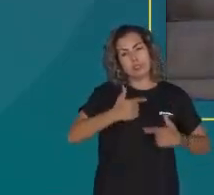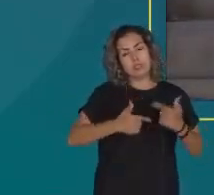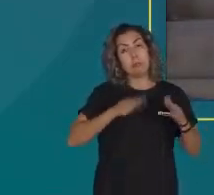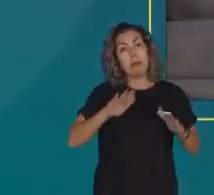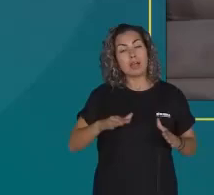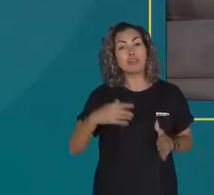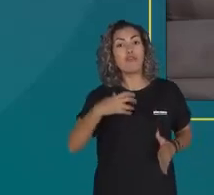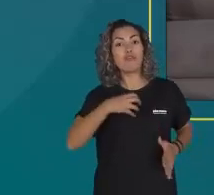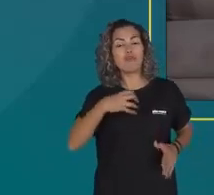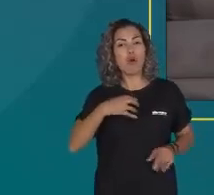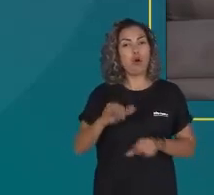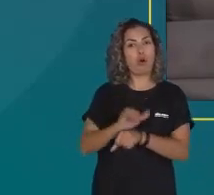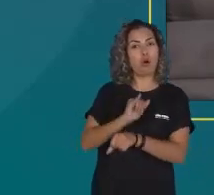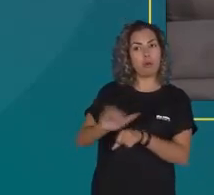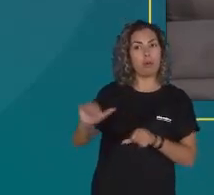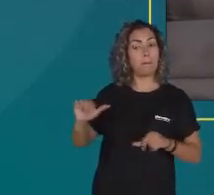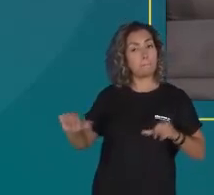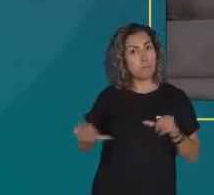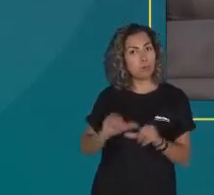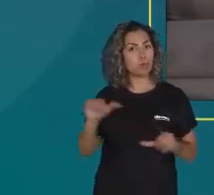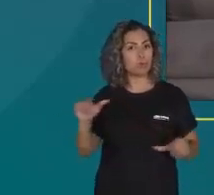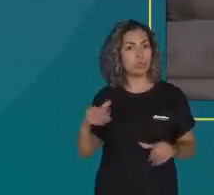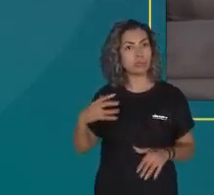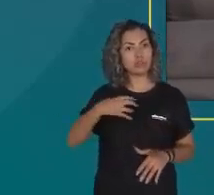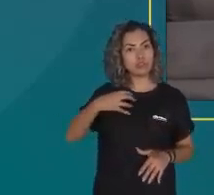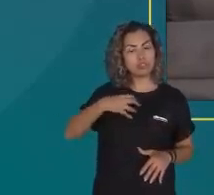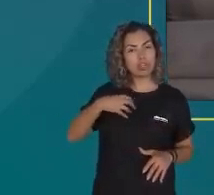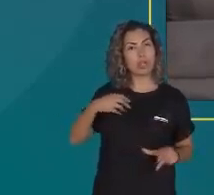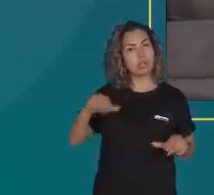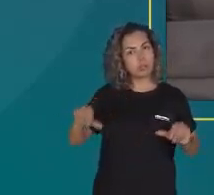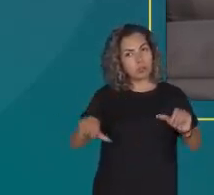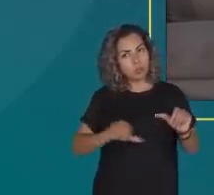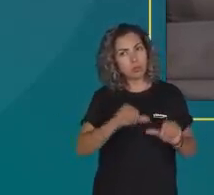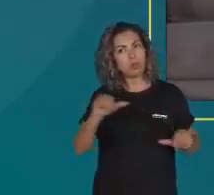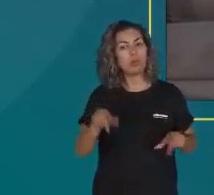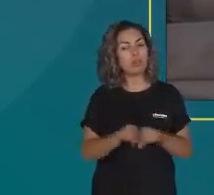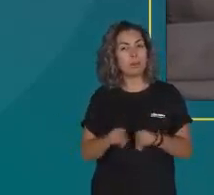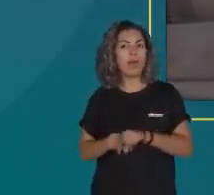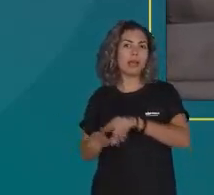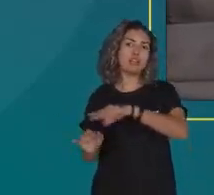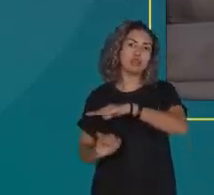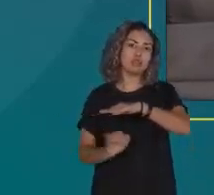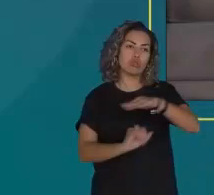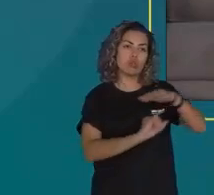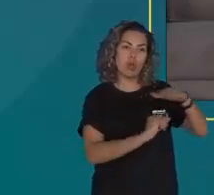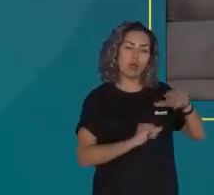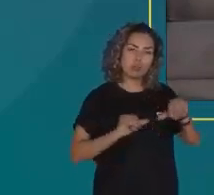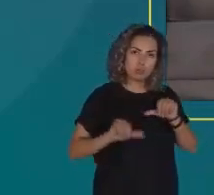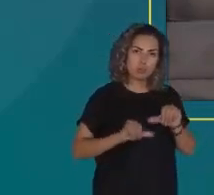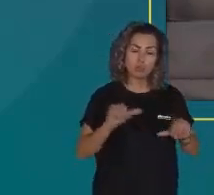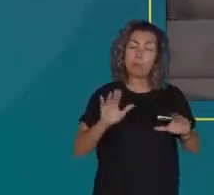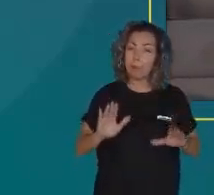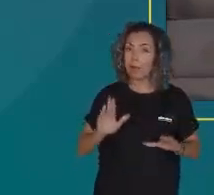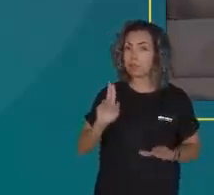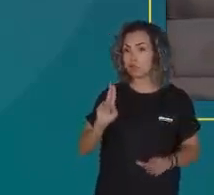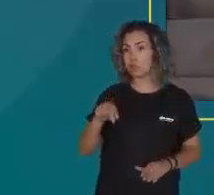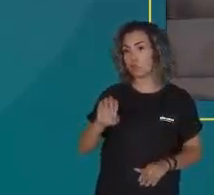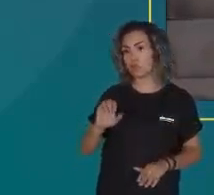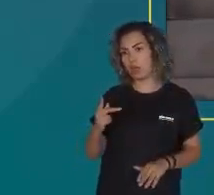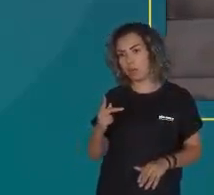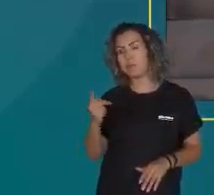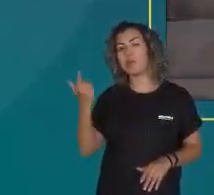cities, you know, the systems, institutional arrangements. But UNEP produced already the Nature for